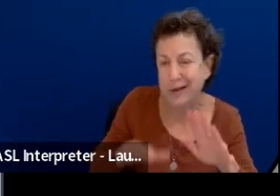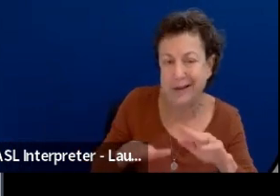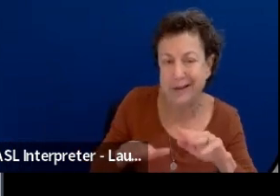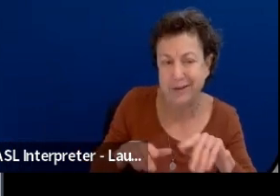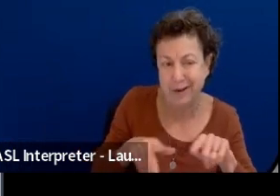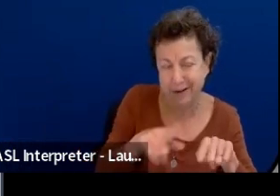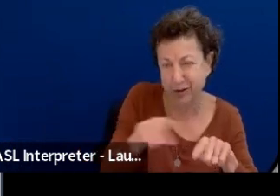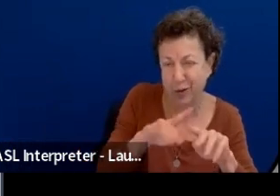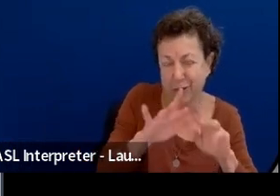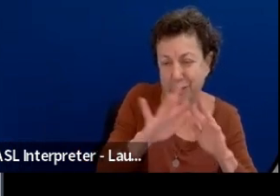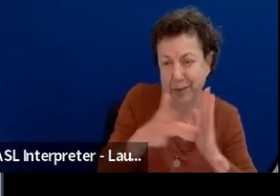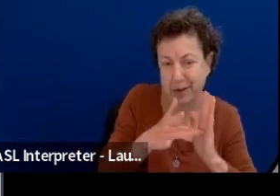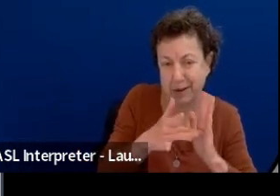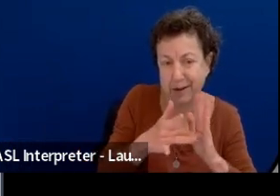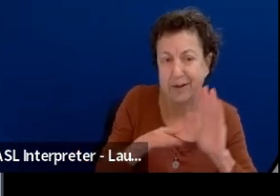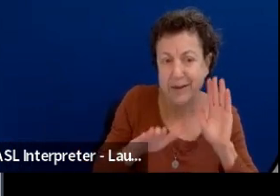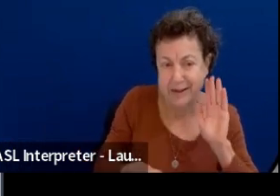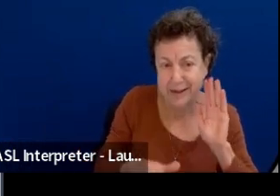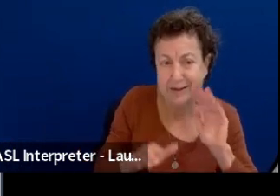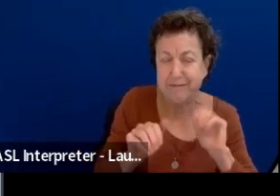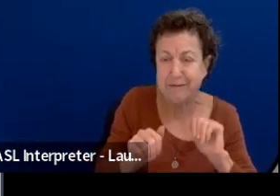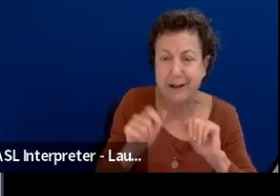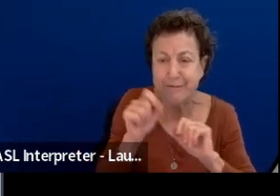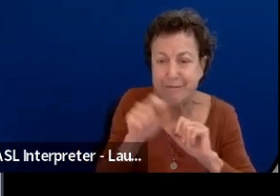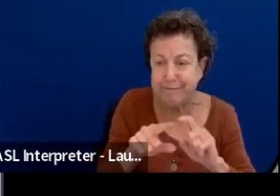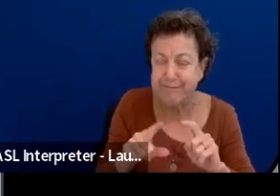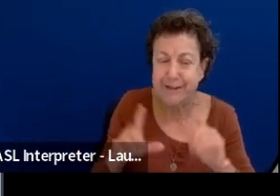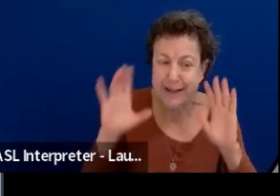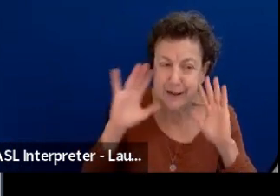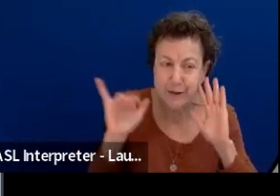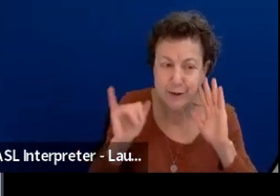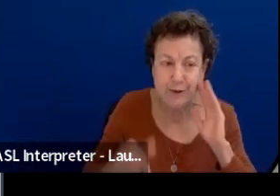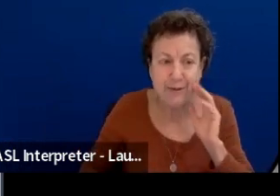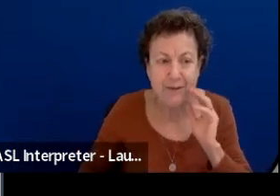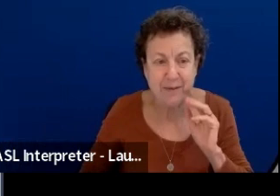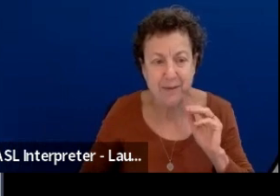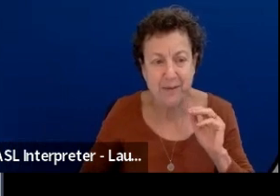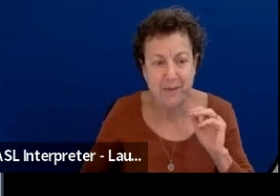testifying before the committee can be heard as well.